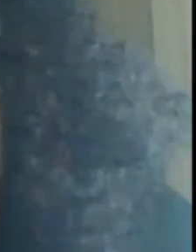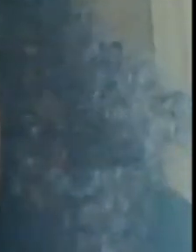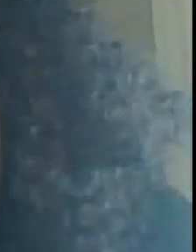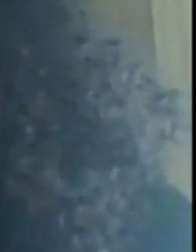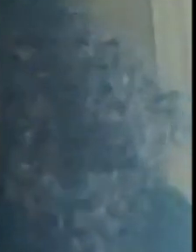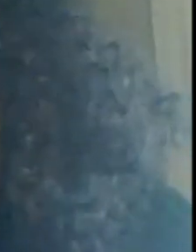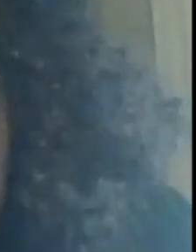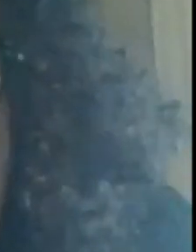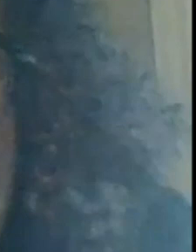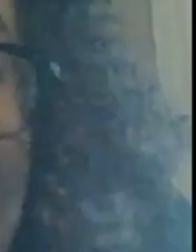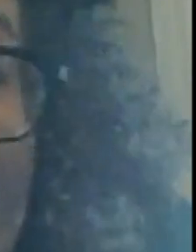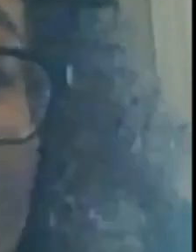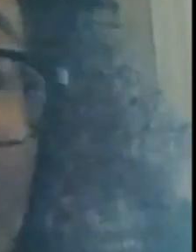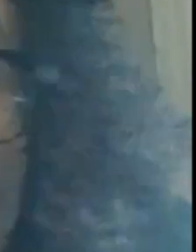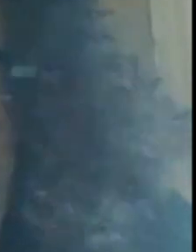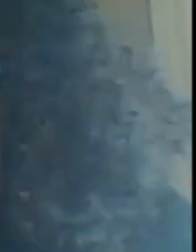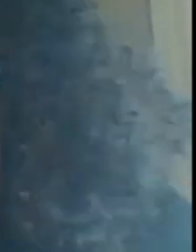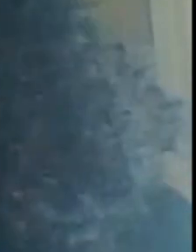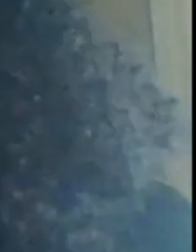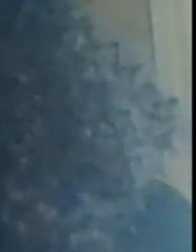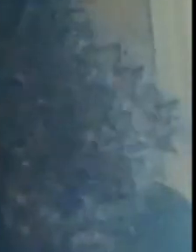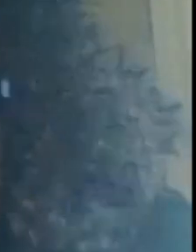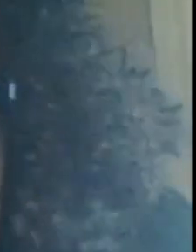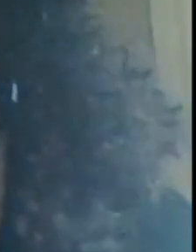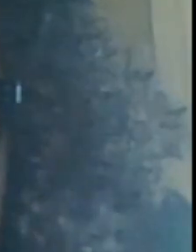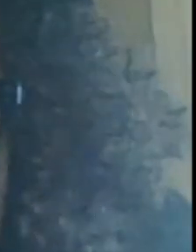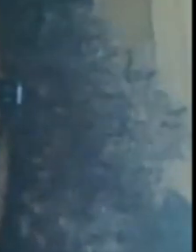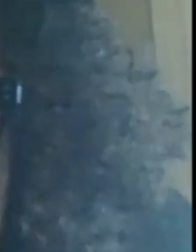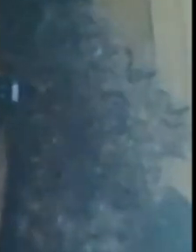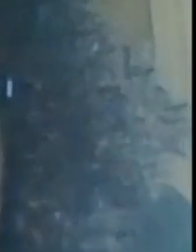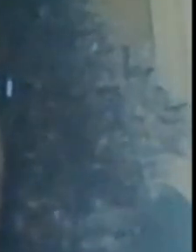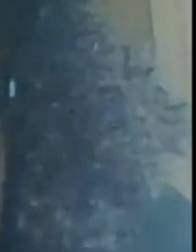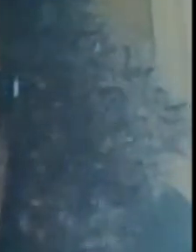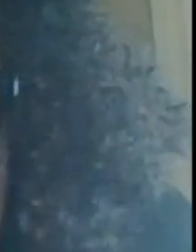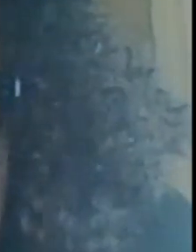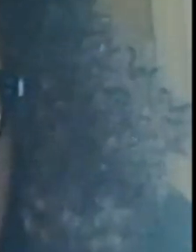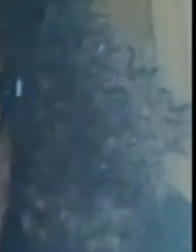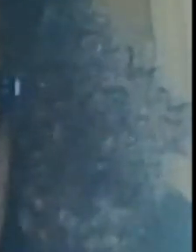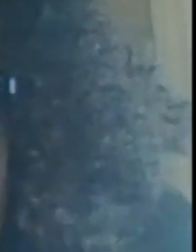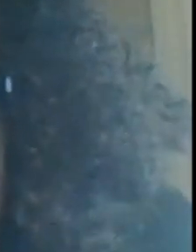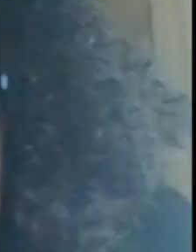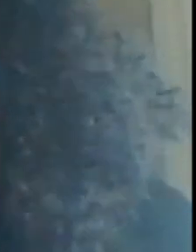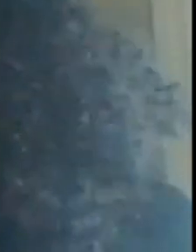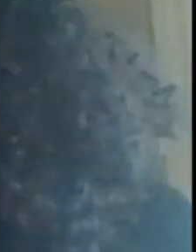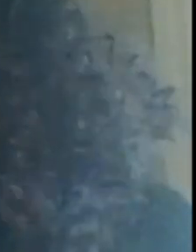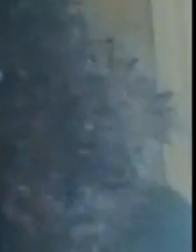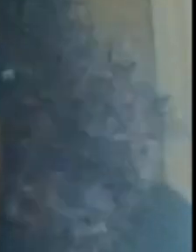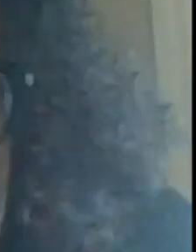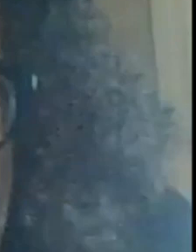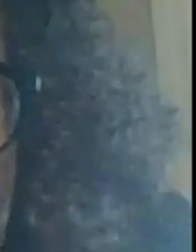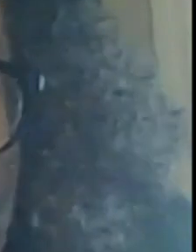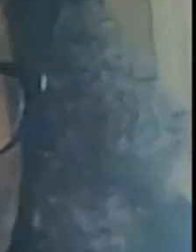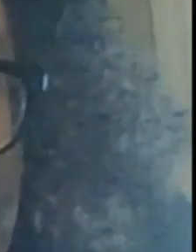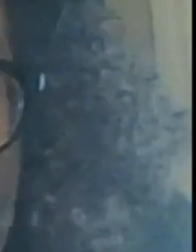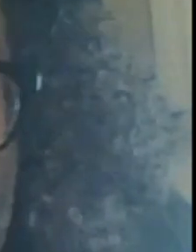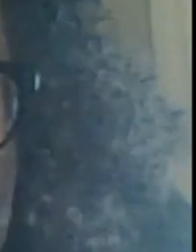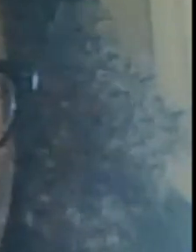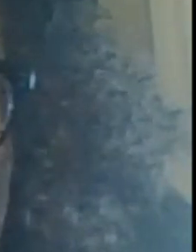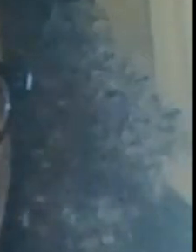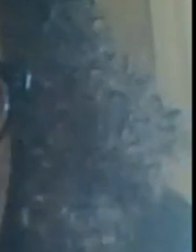let him take over the show. And Dr. Welch, can you go ahead and hit share screen? He's going to have a presentation for